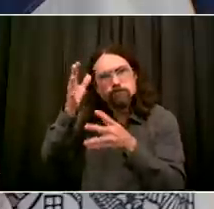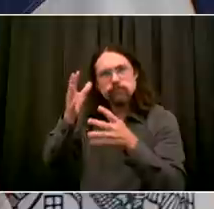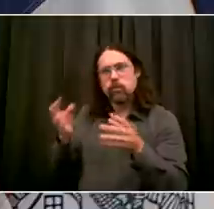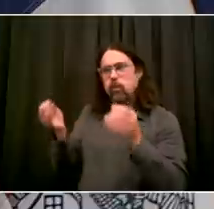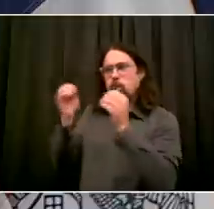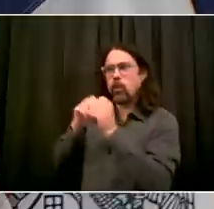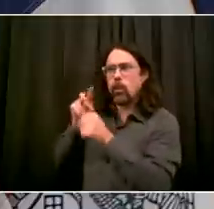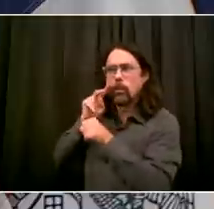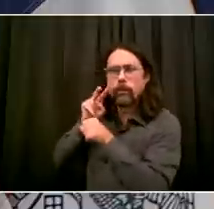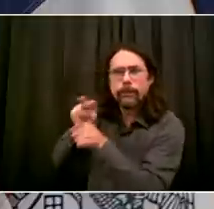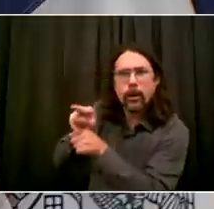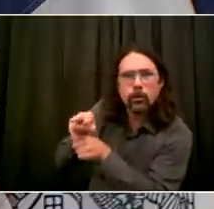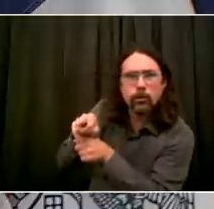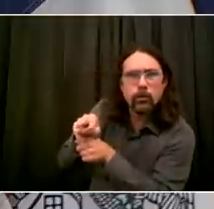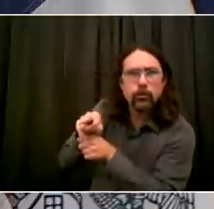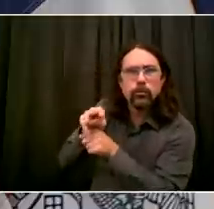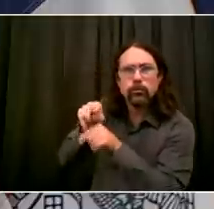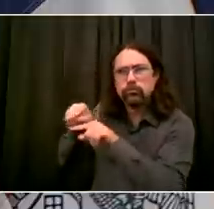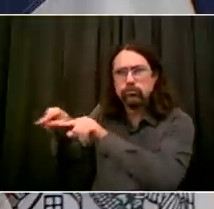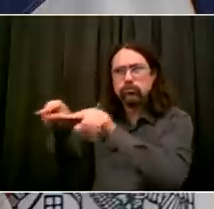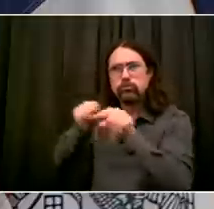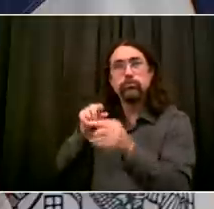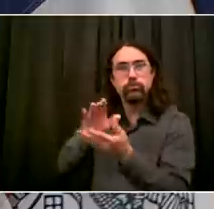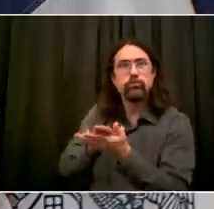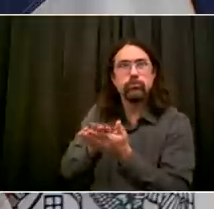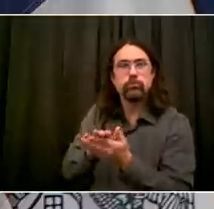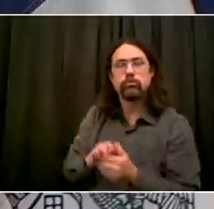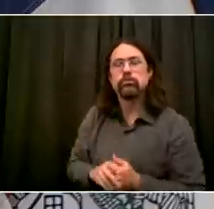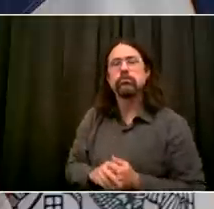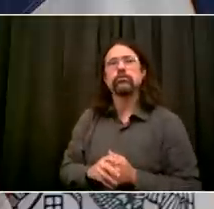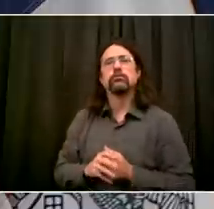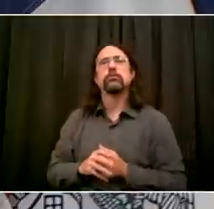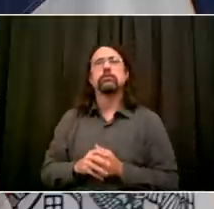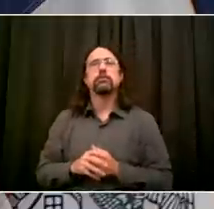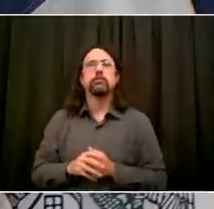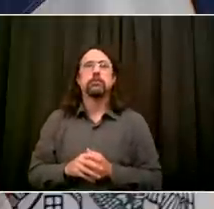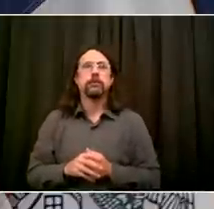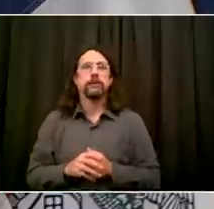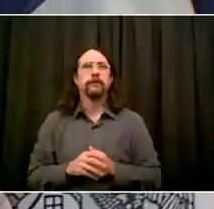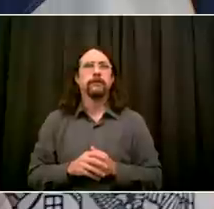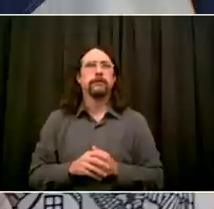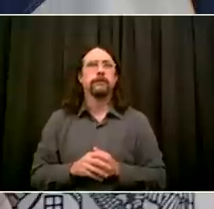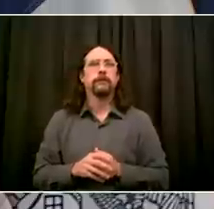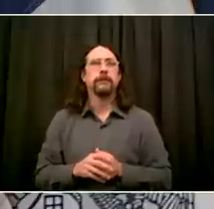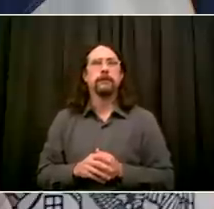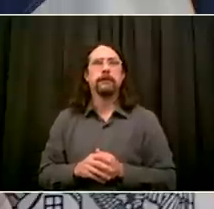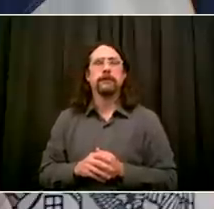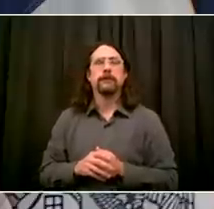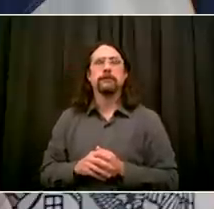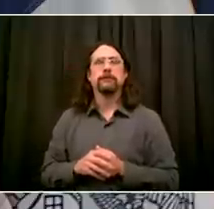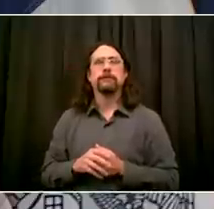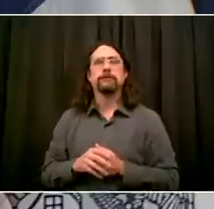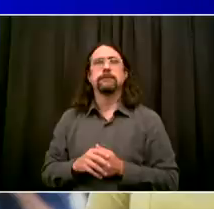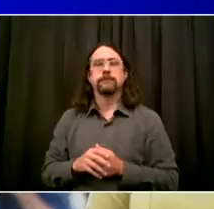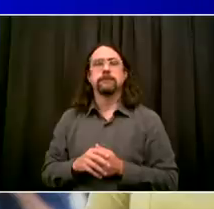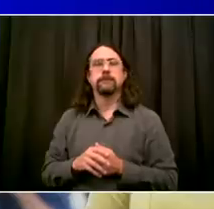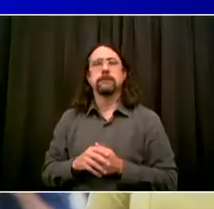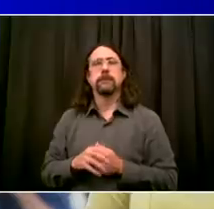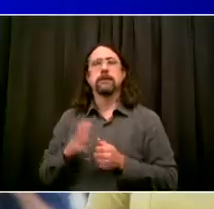what's happening, keep everyone safe. This begins in some schools this Friday. We want to make sure that everyone